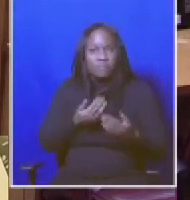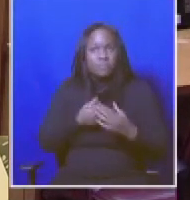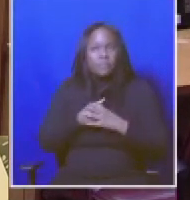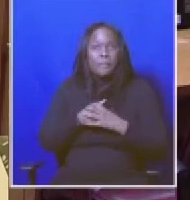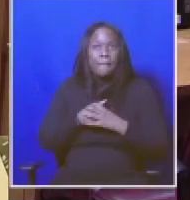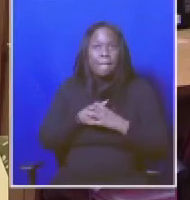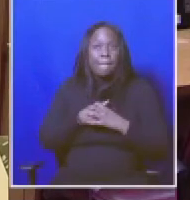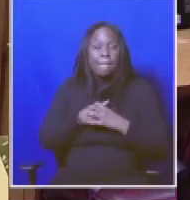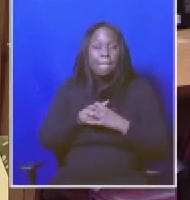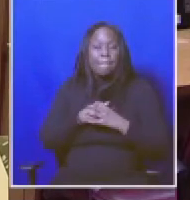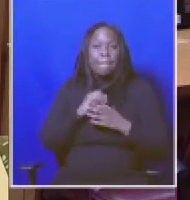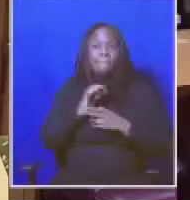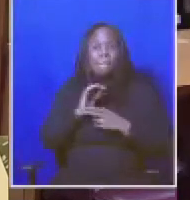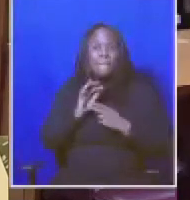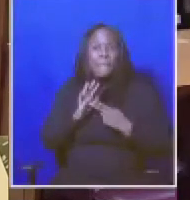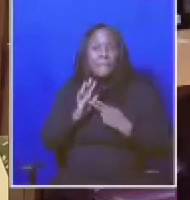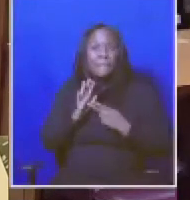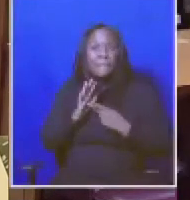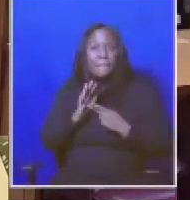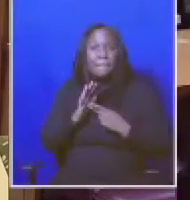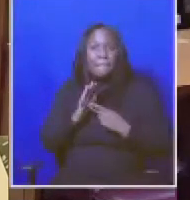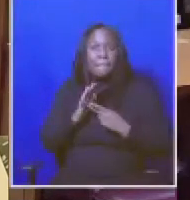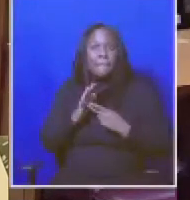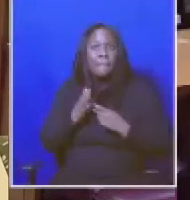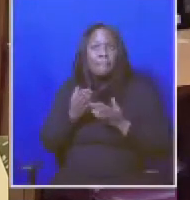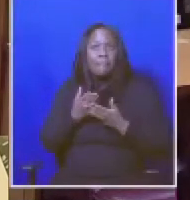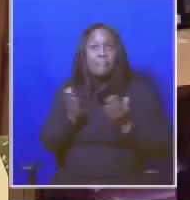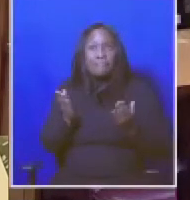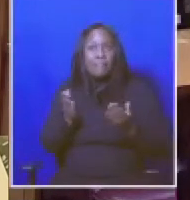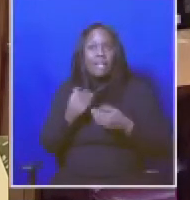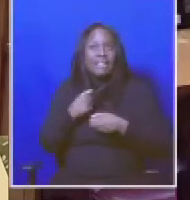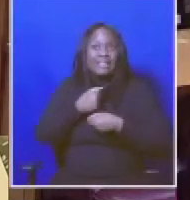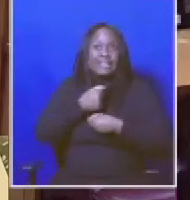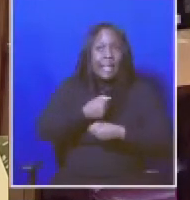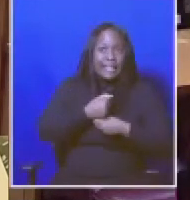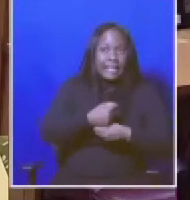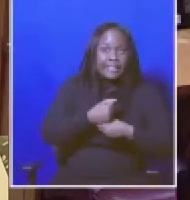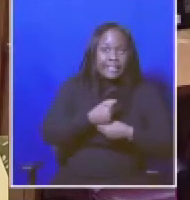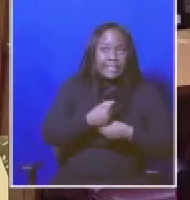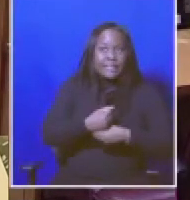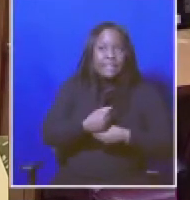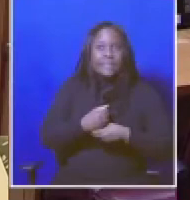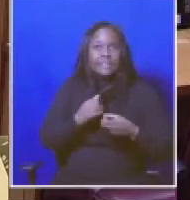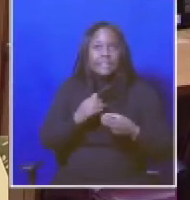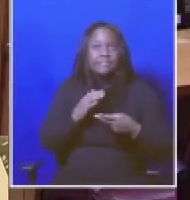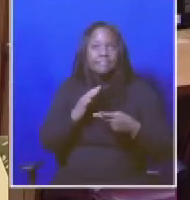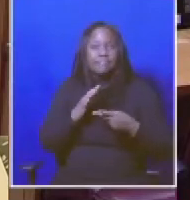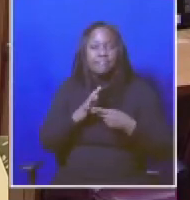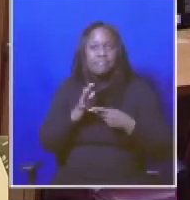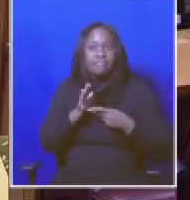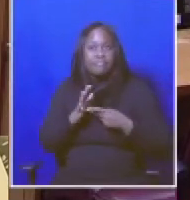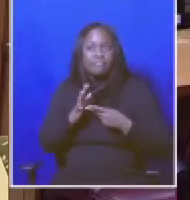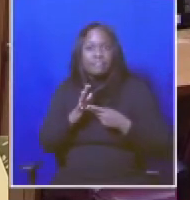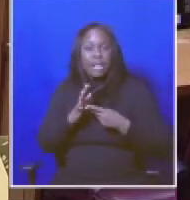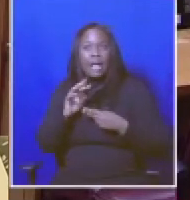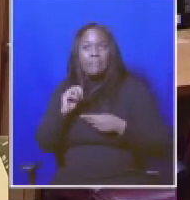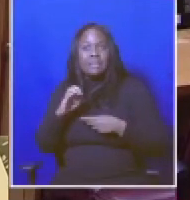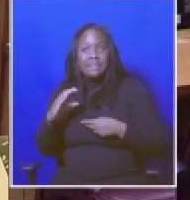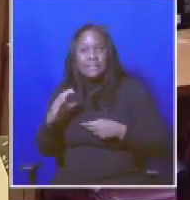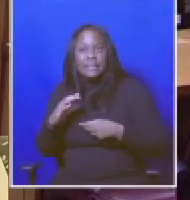And appreciation also goes to permanent delegates, special delegates, and all